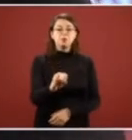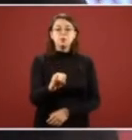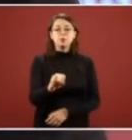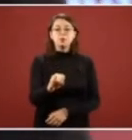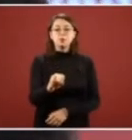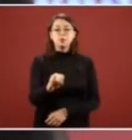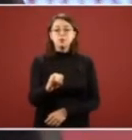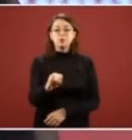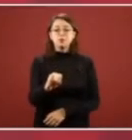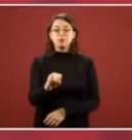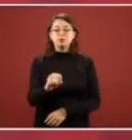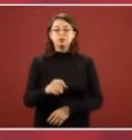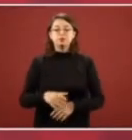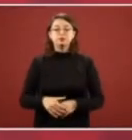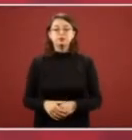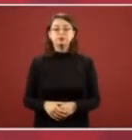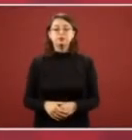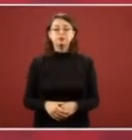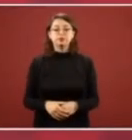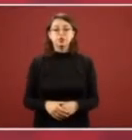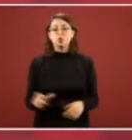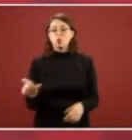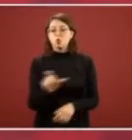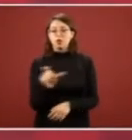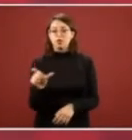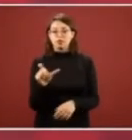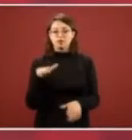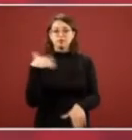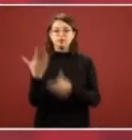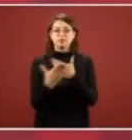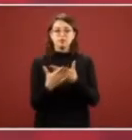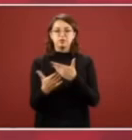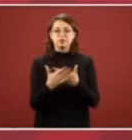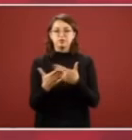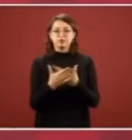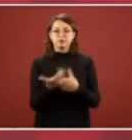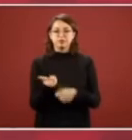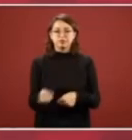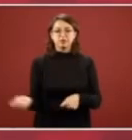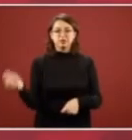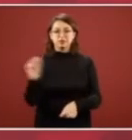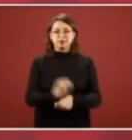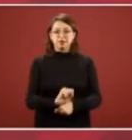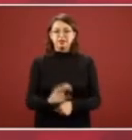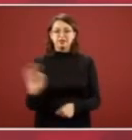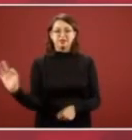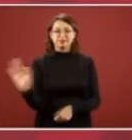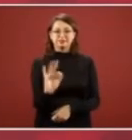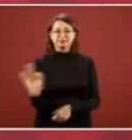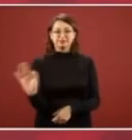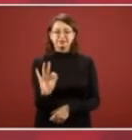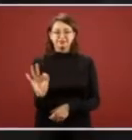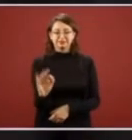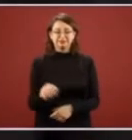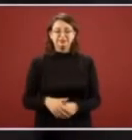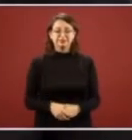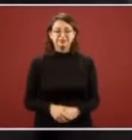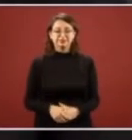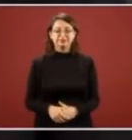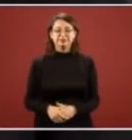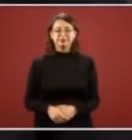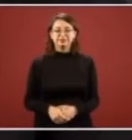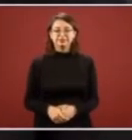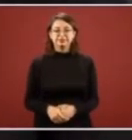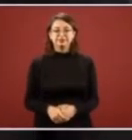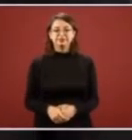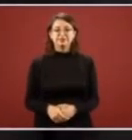be approved. La semana próxima, posiblemente. Possibly next week. Es decir, that is to